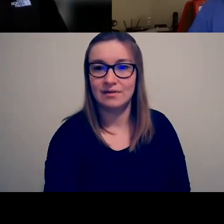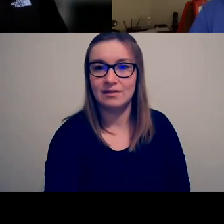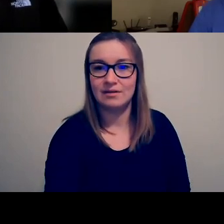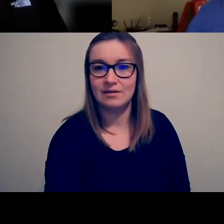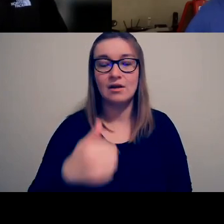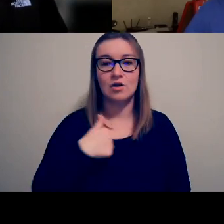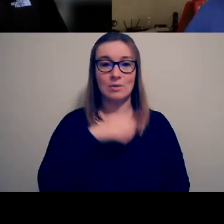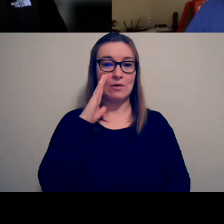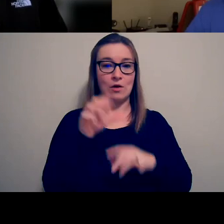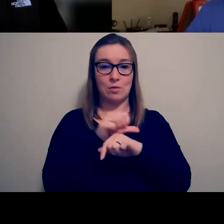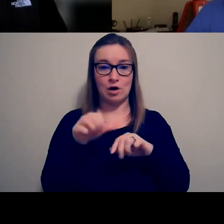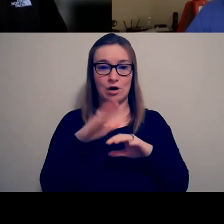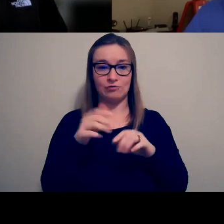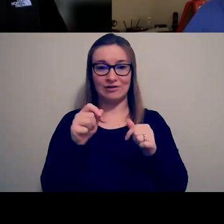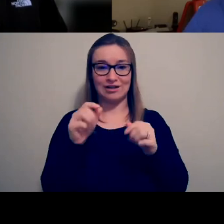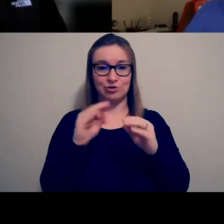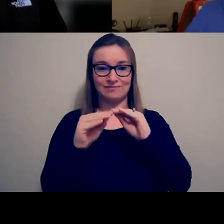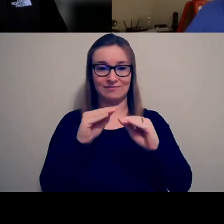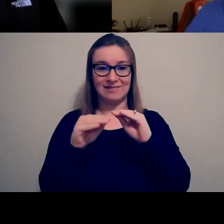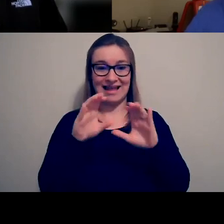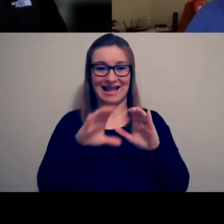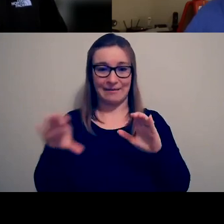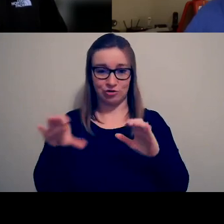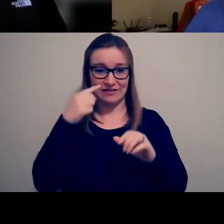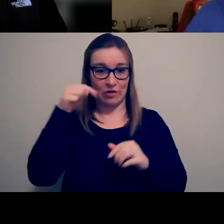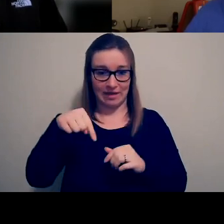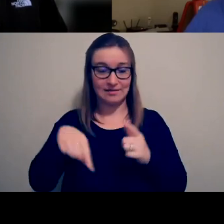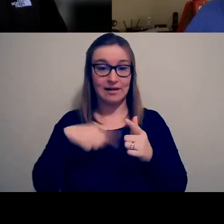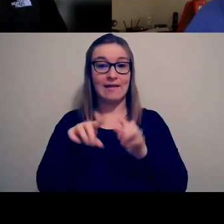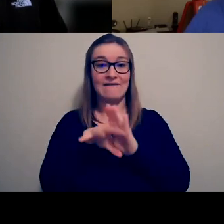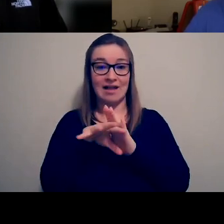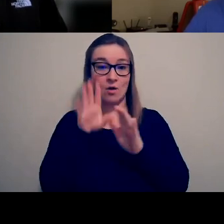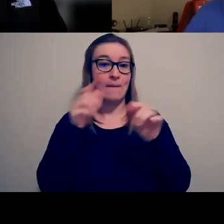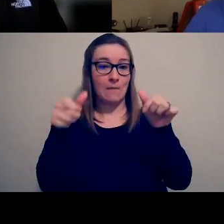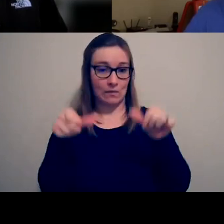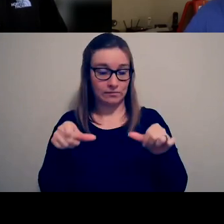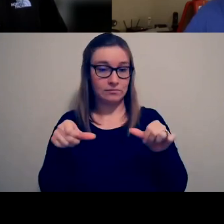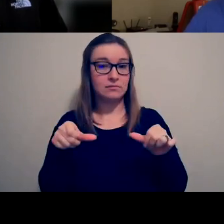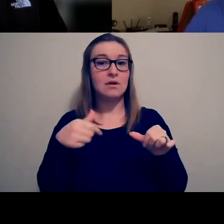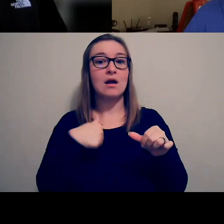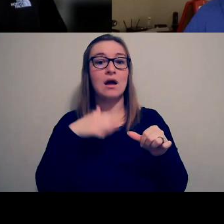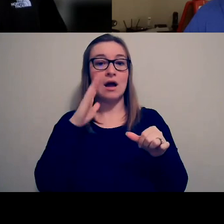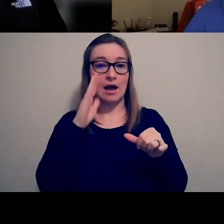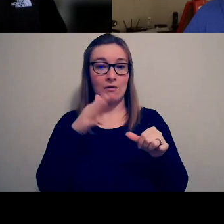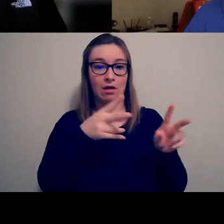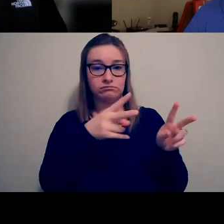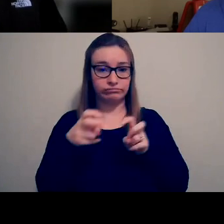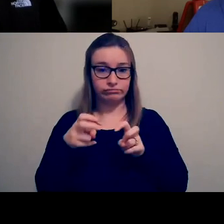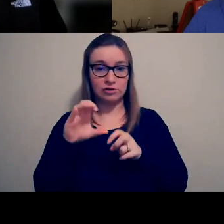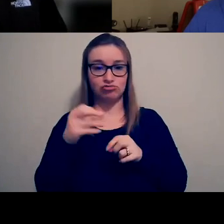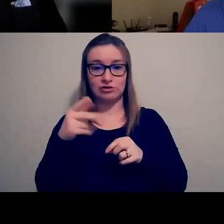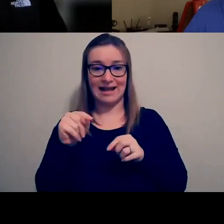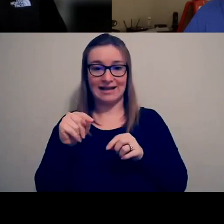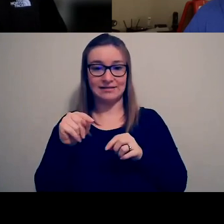on getting corrected captions for this, and then we'll have the video up, and I will pull the chat transcript, and we'll put the